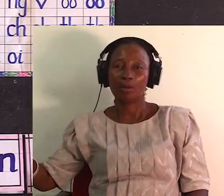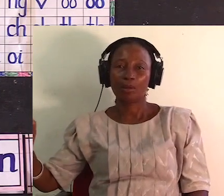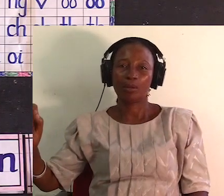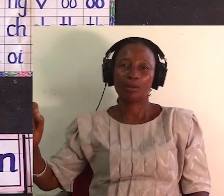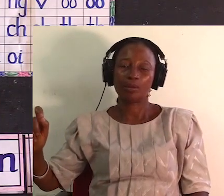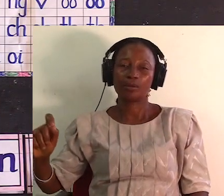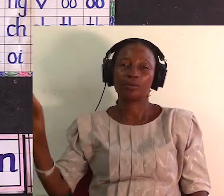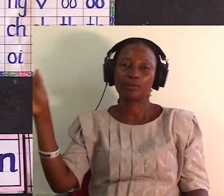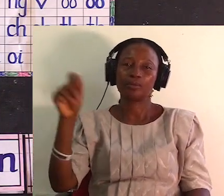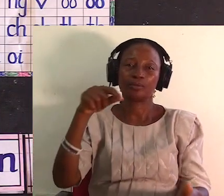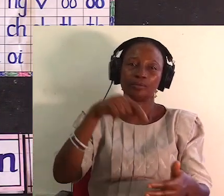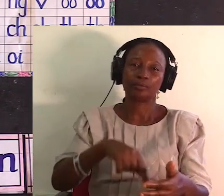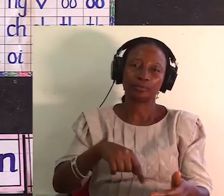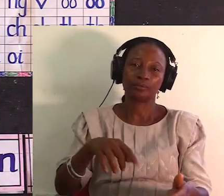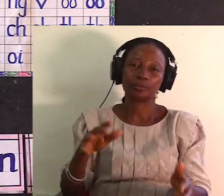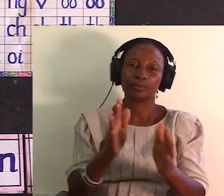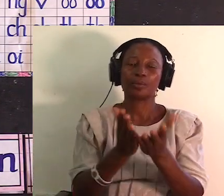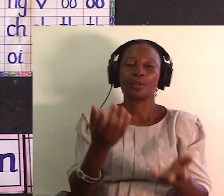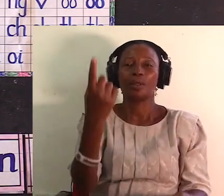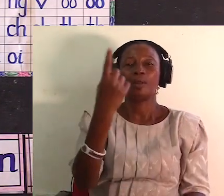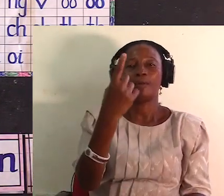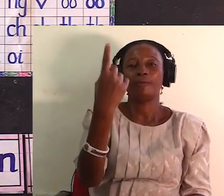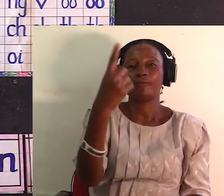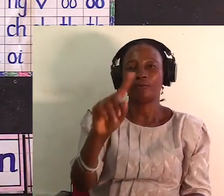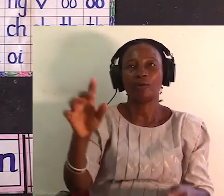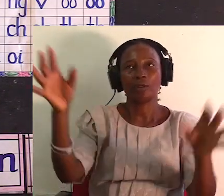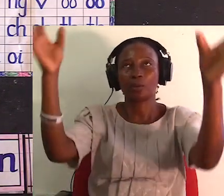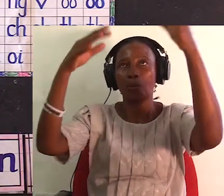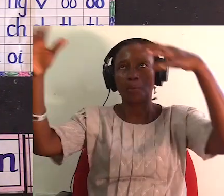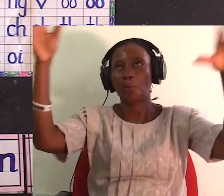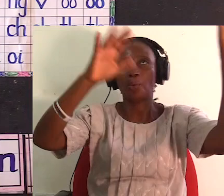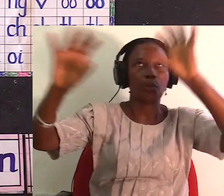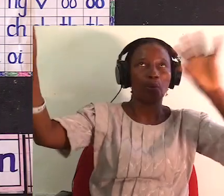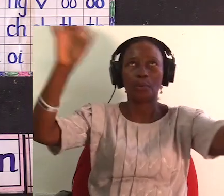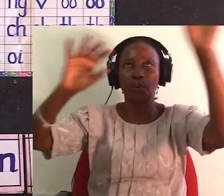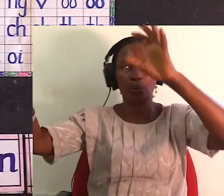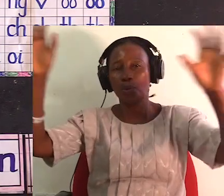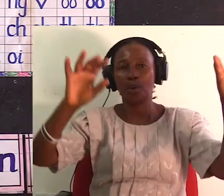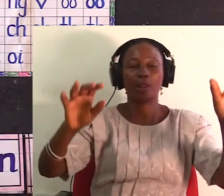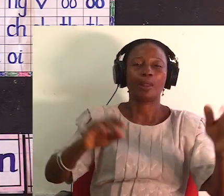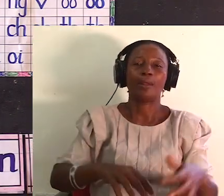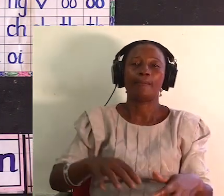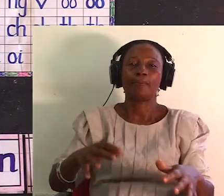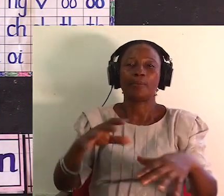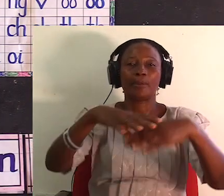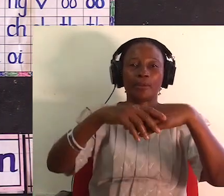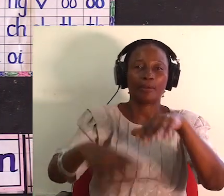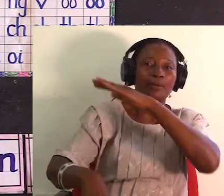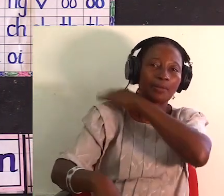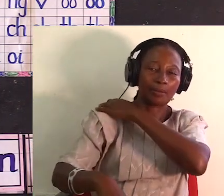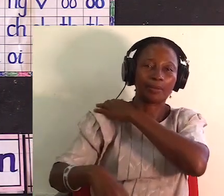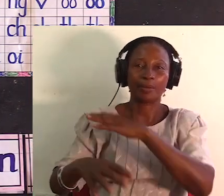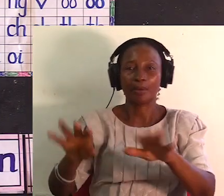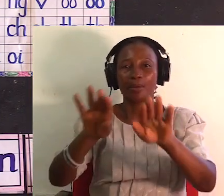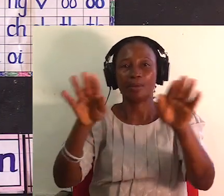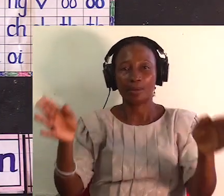write, be it in the air, be it on a friend's back, be it on the table, be it in your book,